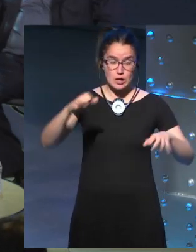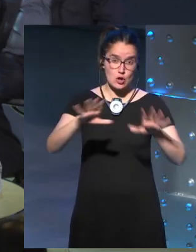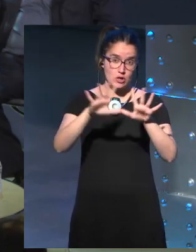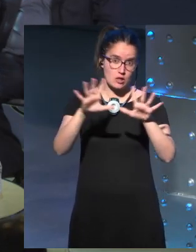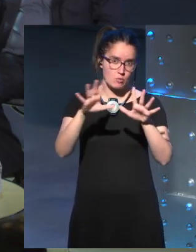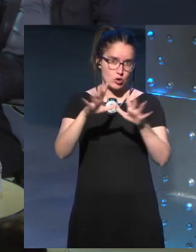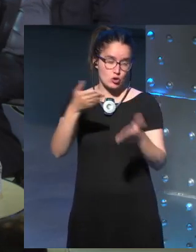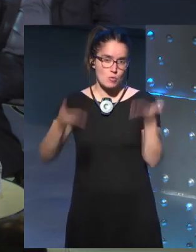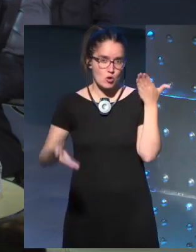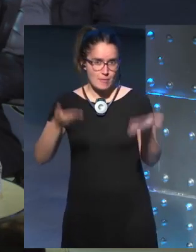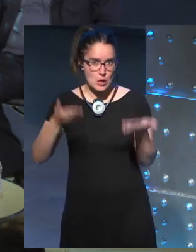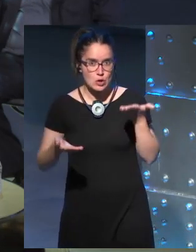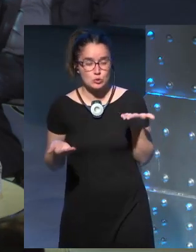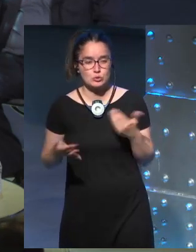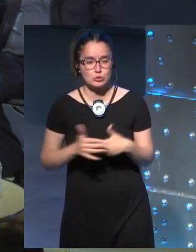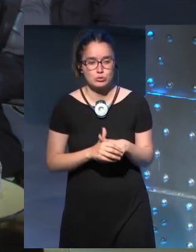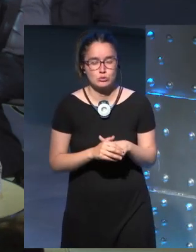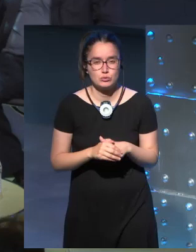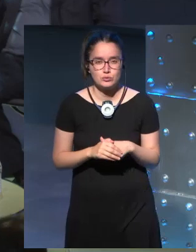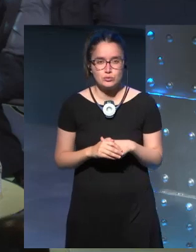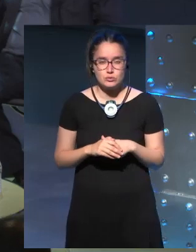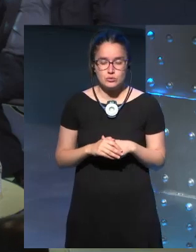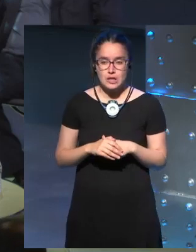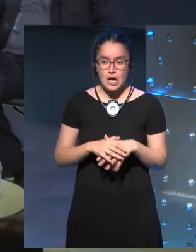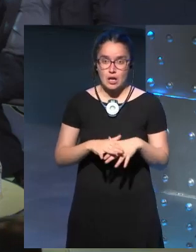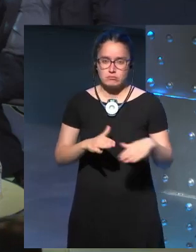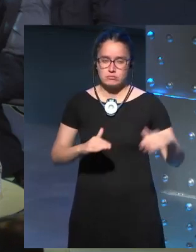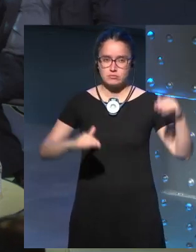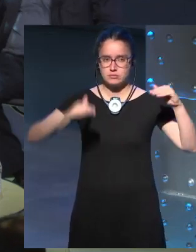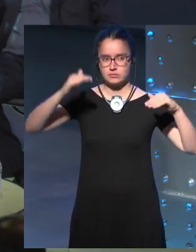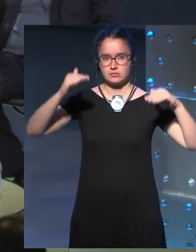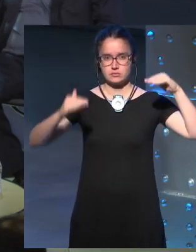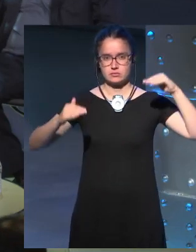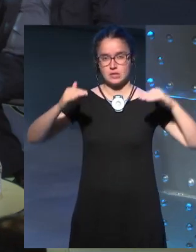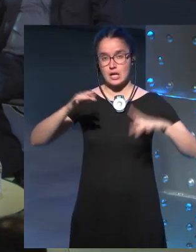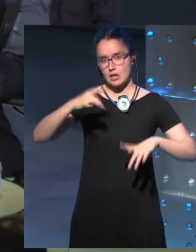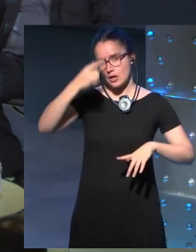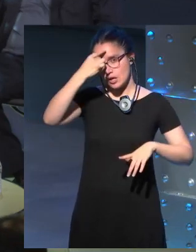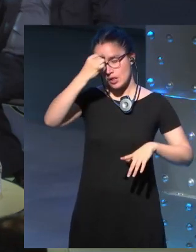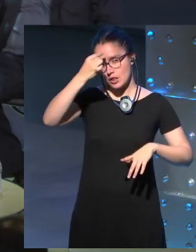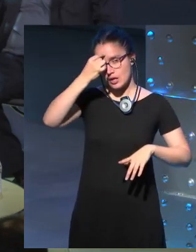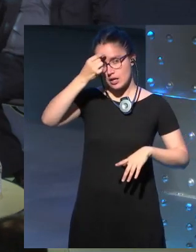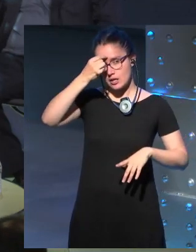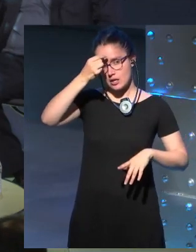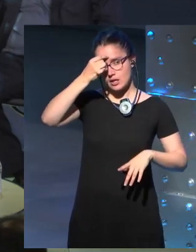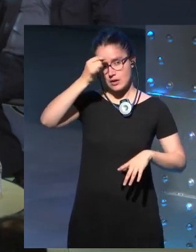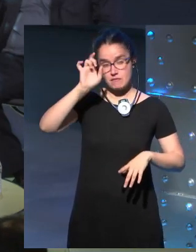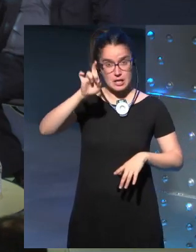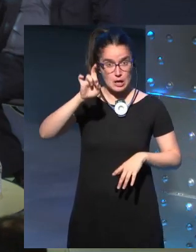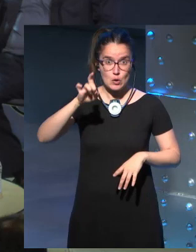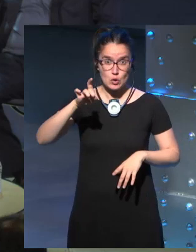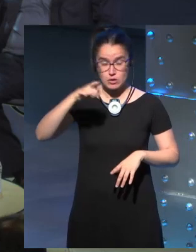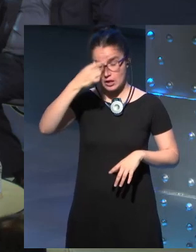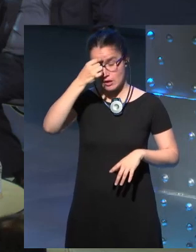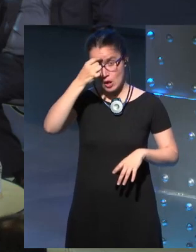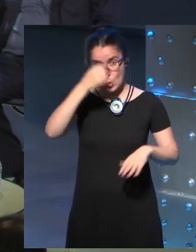you compare a picture of Velasquez with Zidane. do you think that both Zidanes are at the